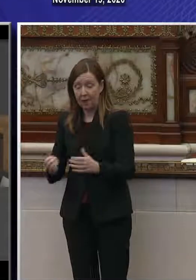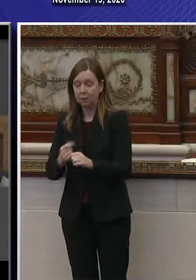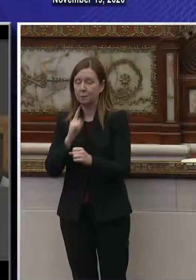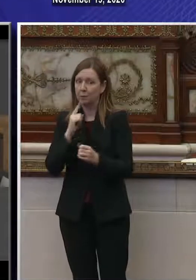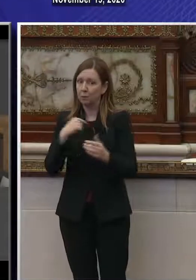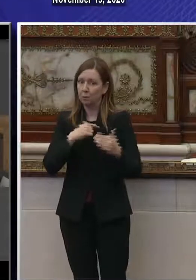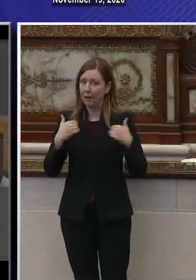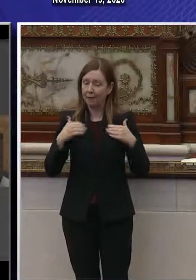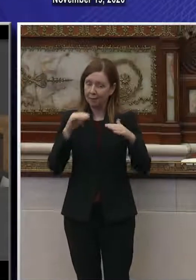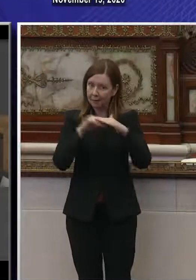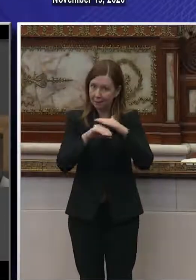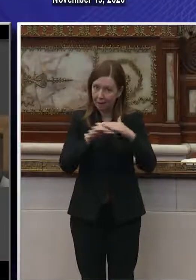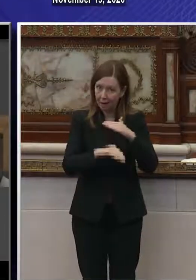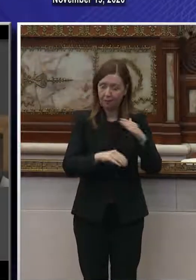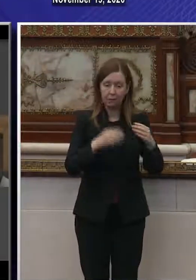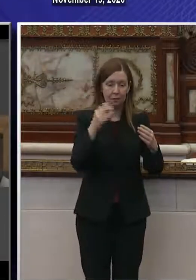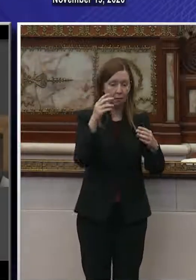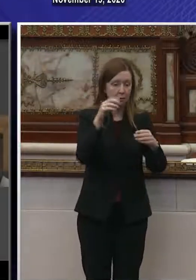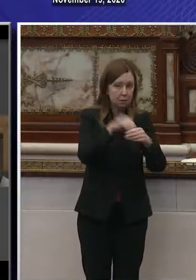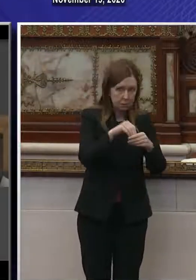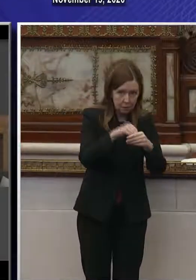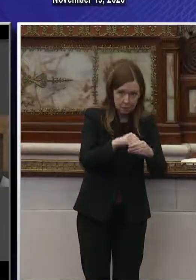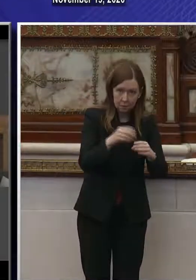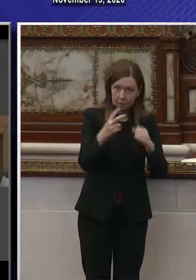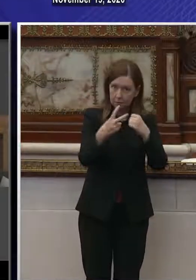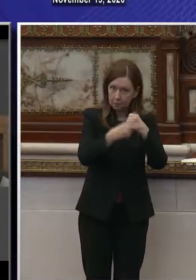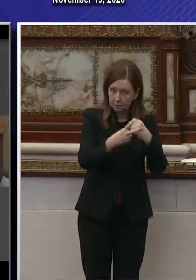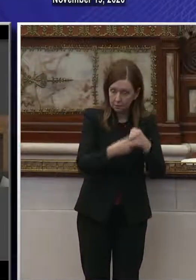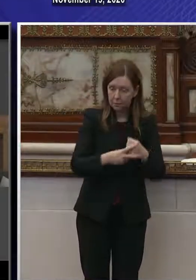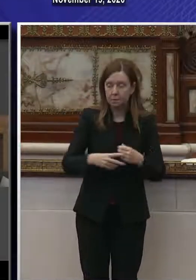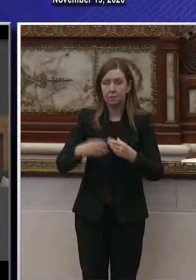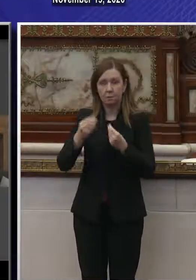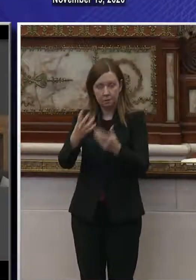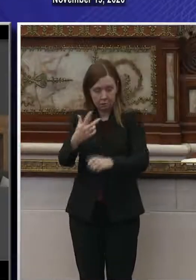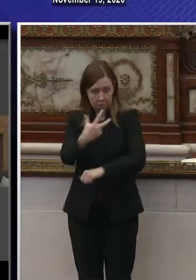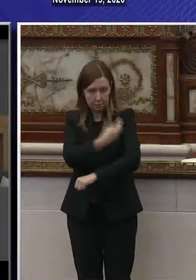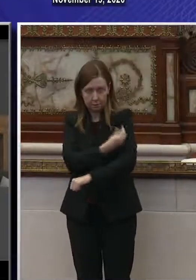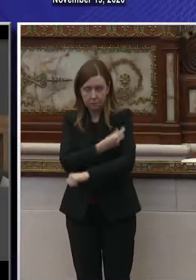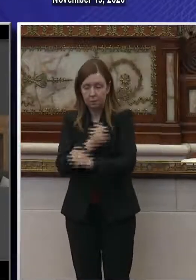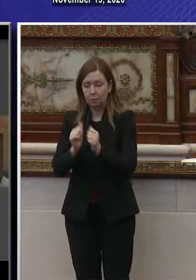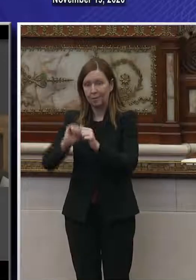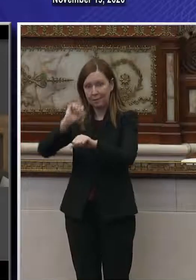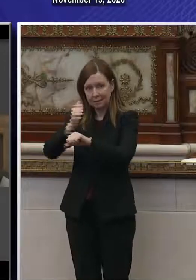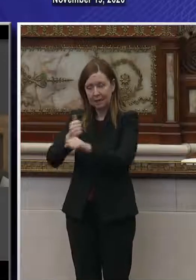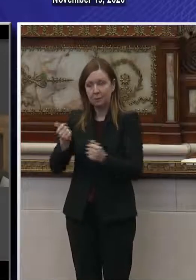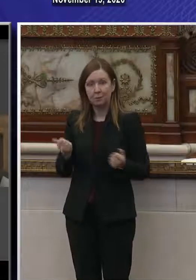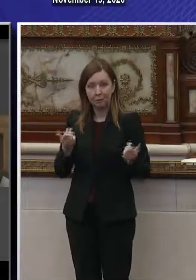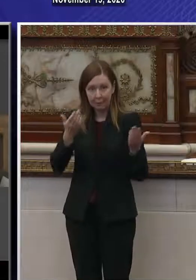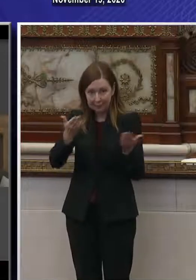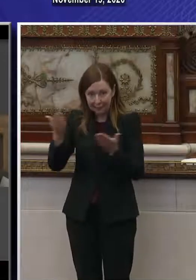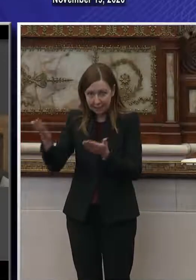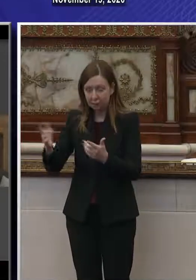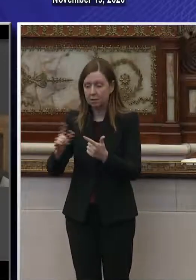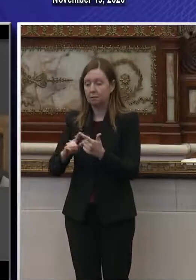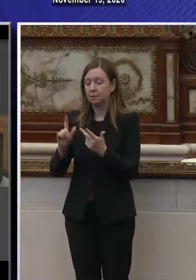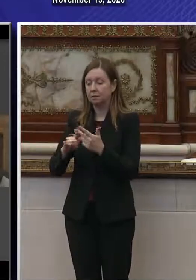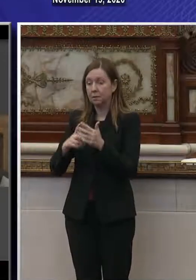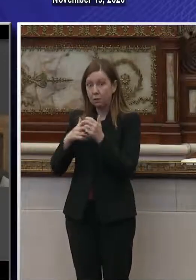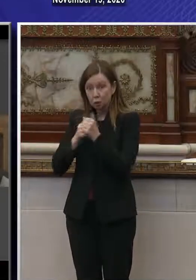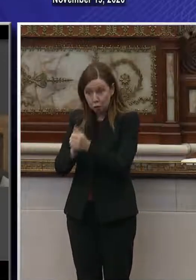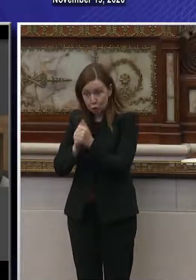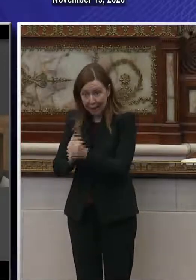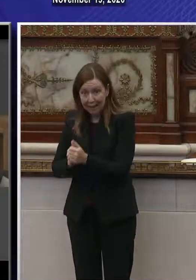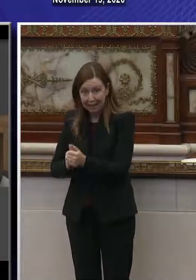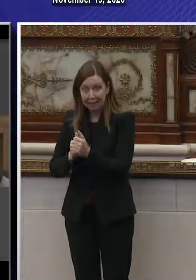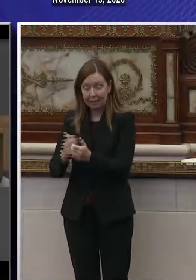and handling practices, promoting vaccine administration in accord with established recommendations, tracking uptake of vaccines,